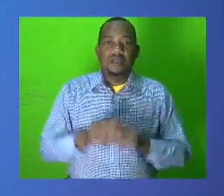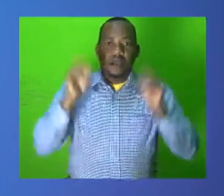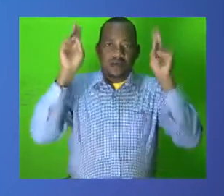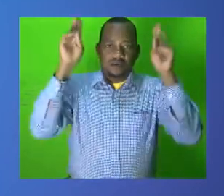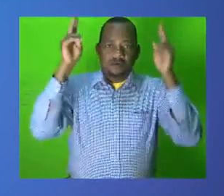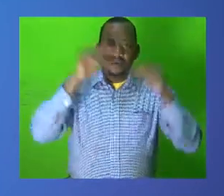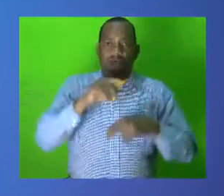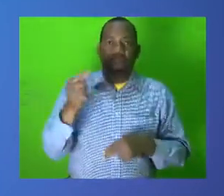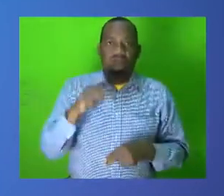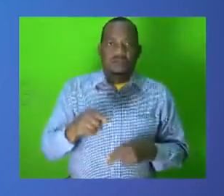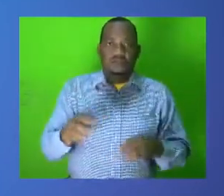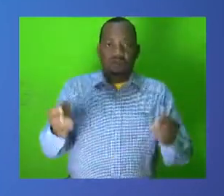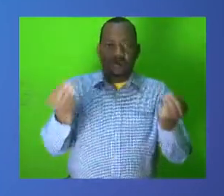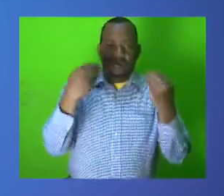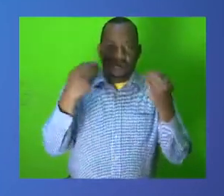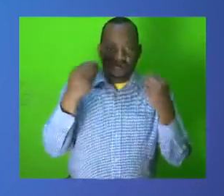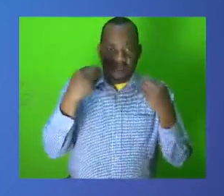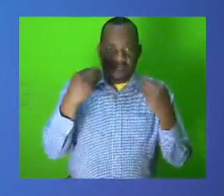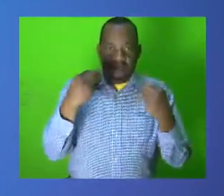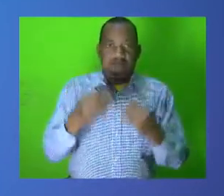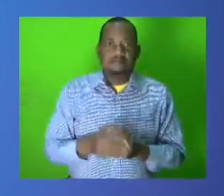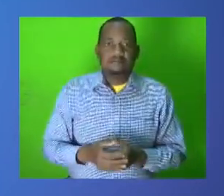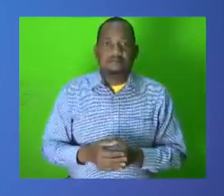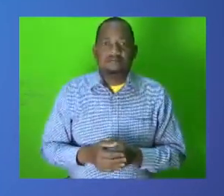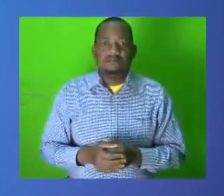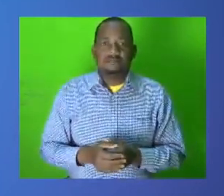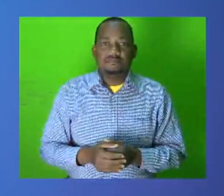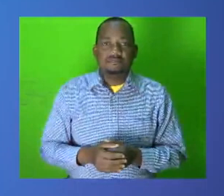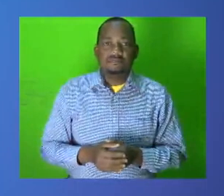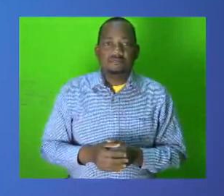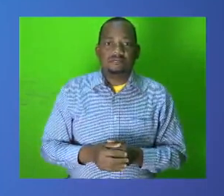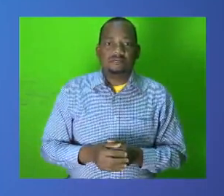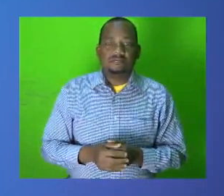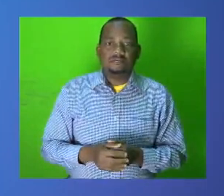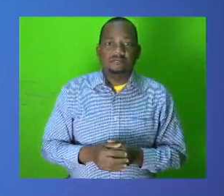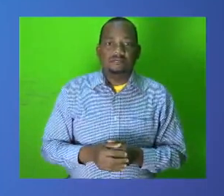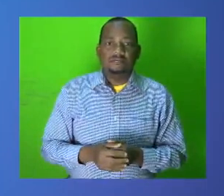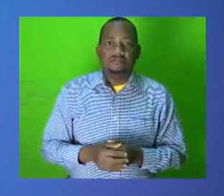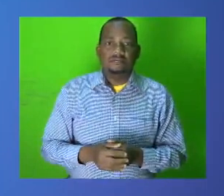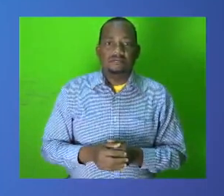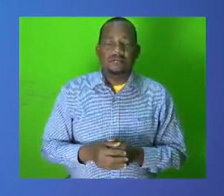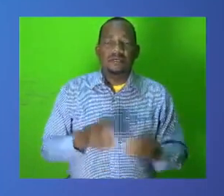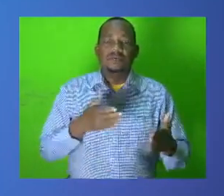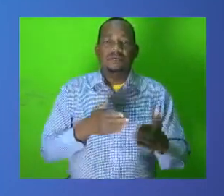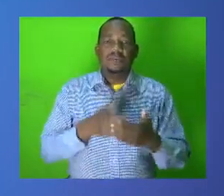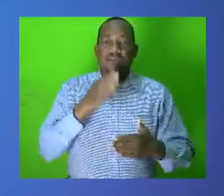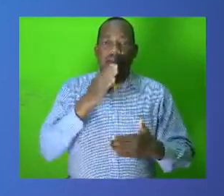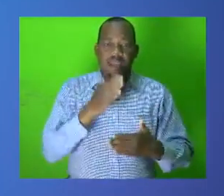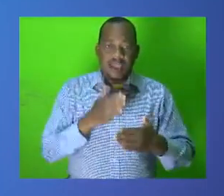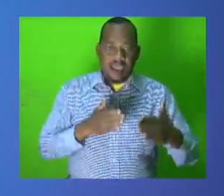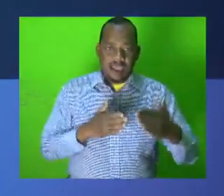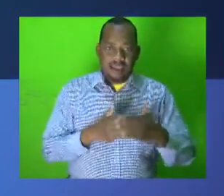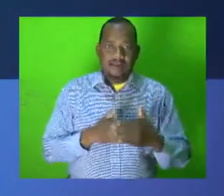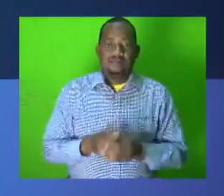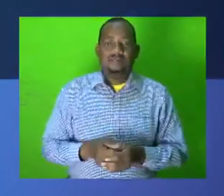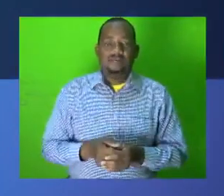And we are going to learn the following area, or we're going to cover the following area at the end of our lesson.